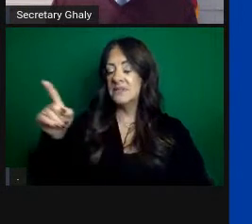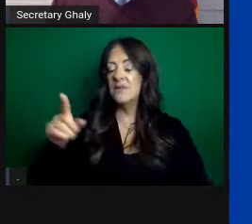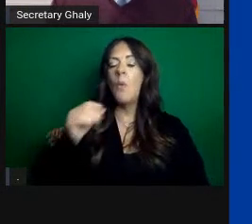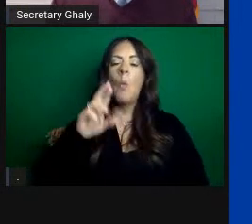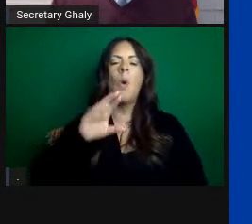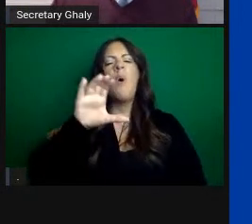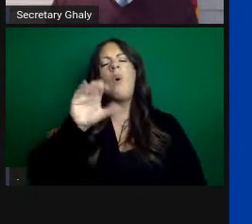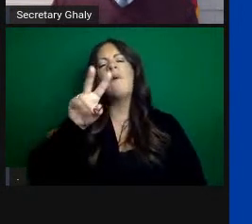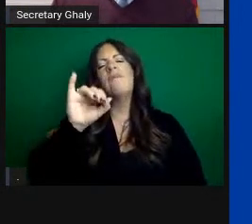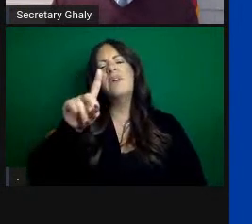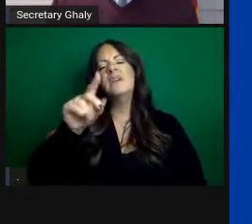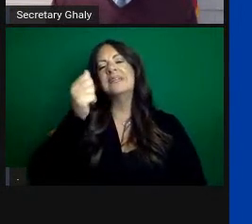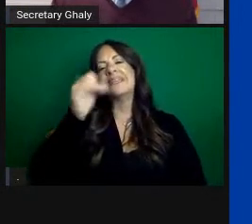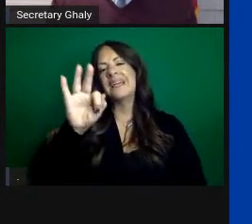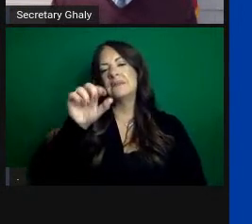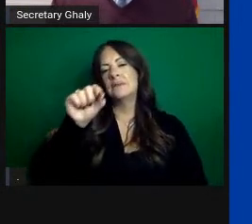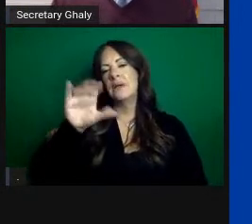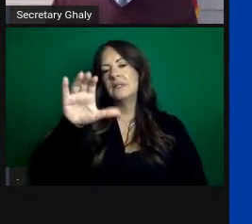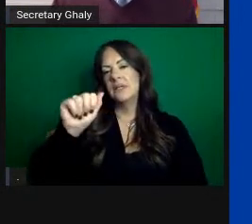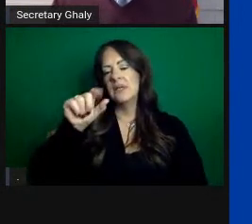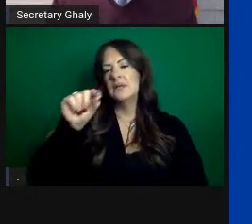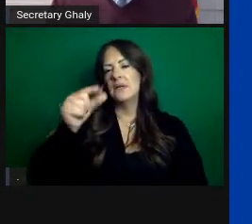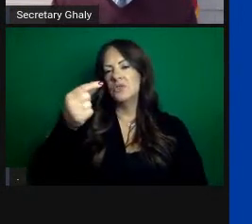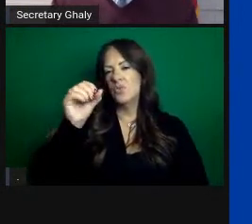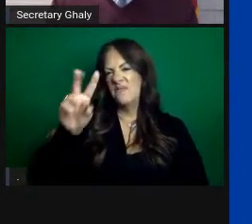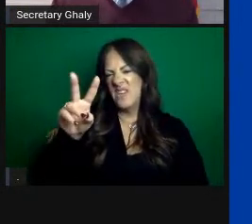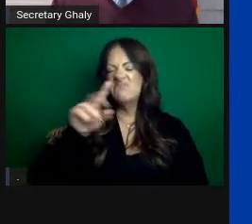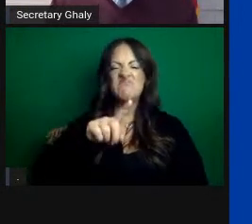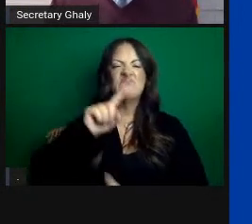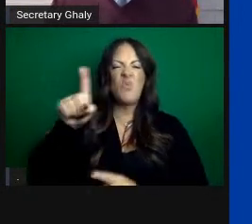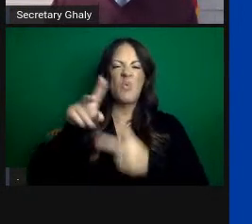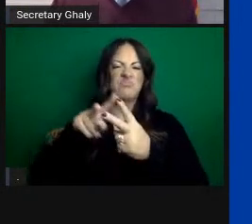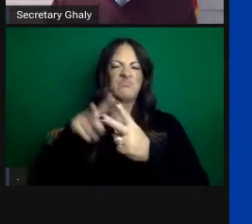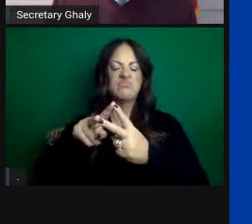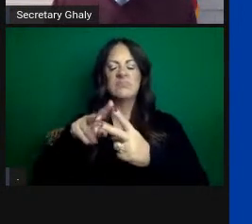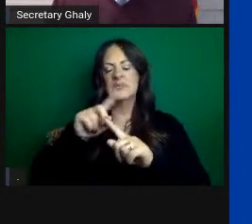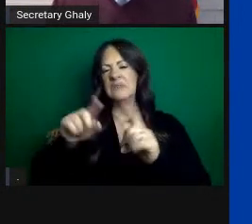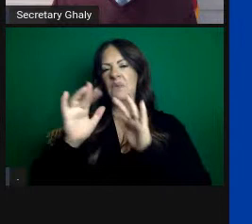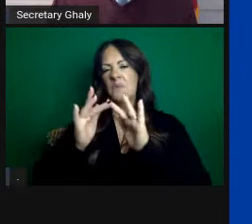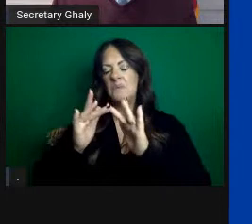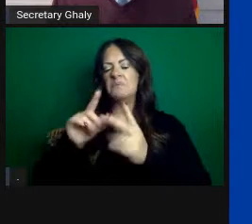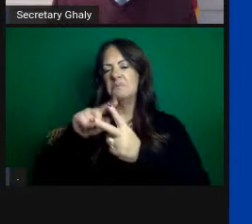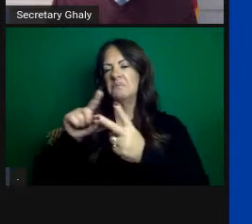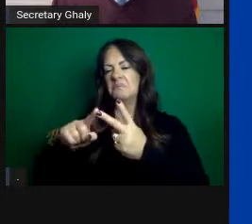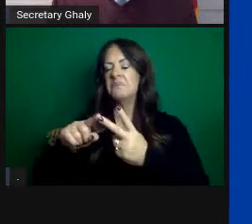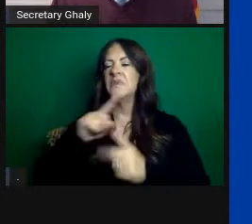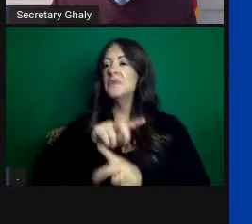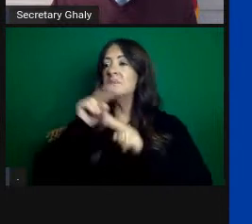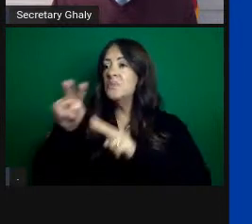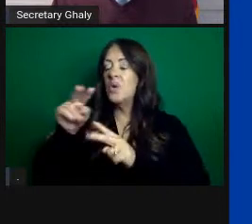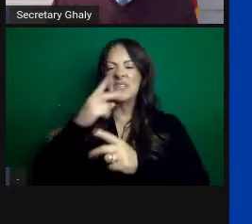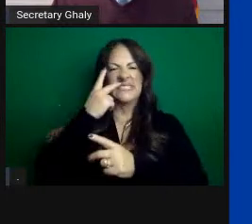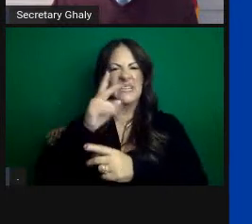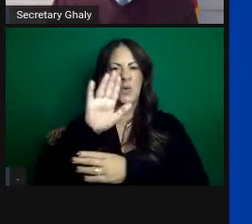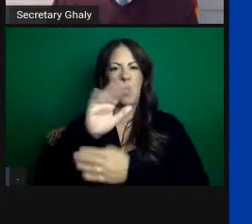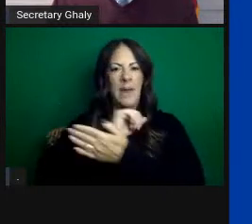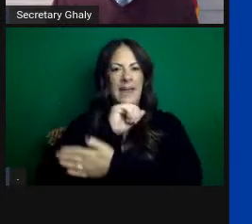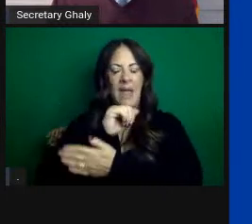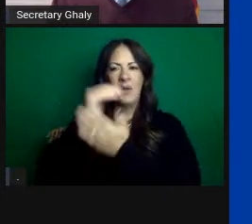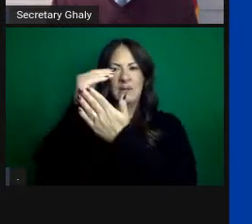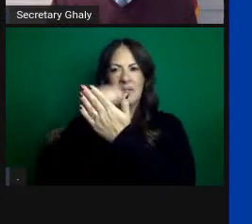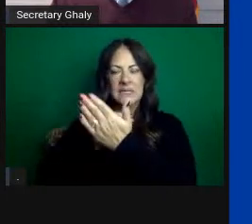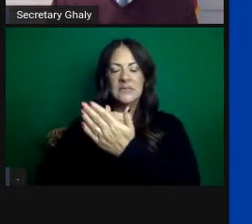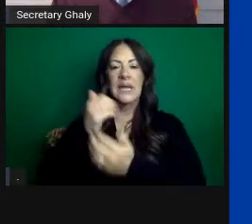covid19.ca.gov website as well. If you're interested, please go there. Again, a list of counties with case rates that have already dropped below